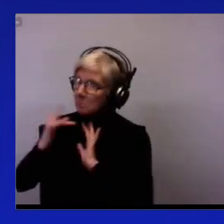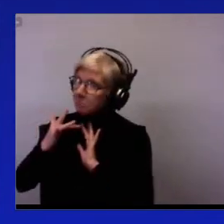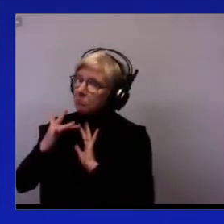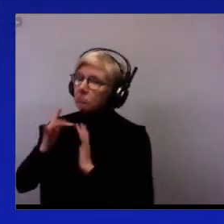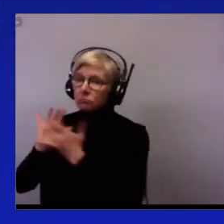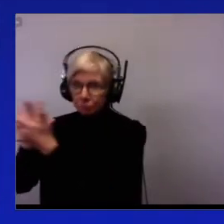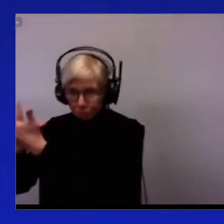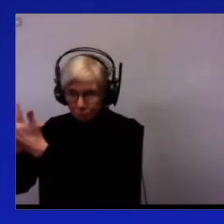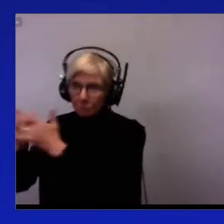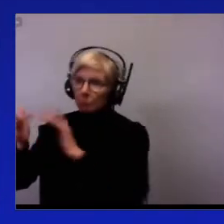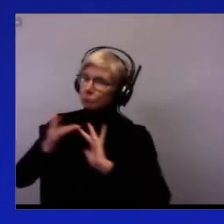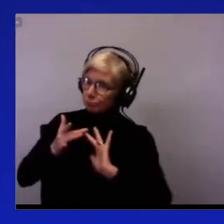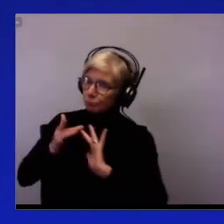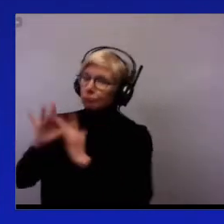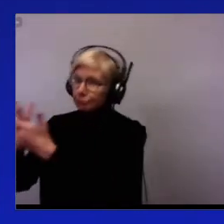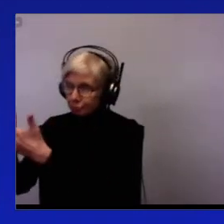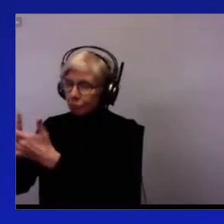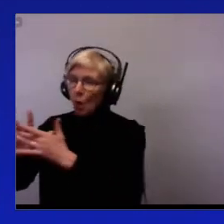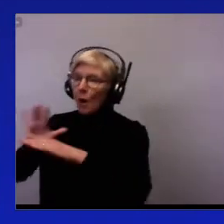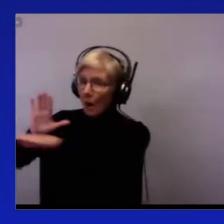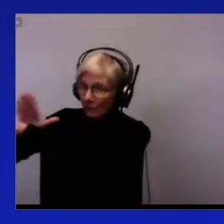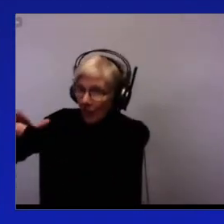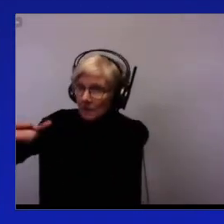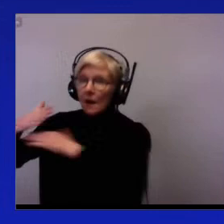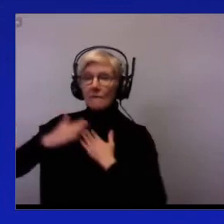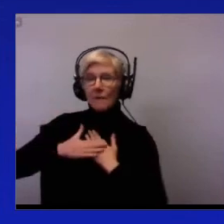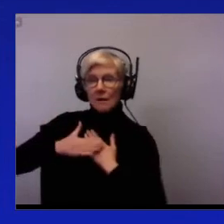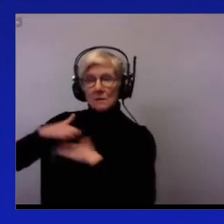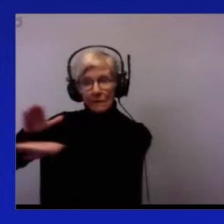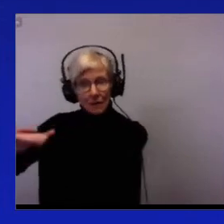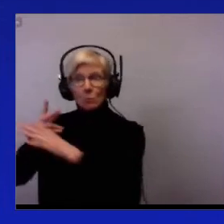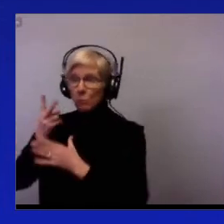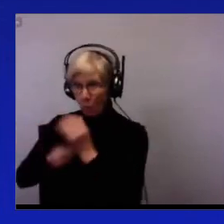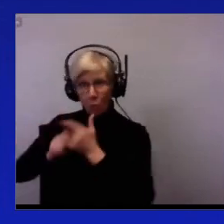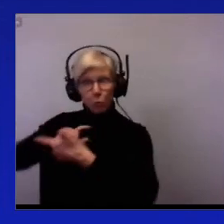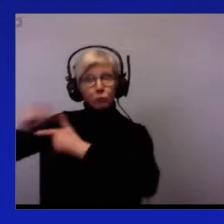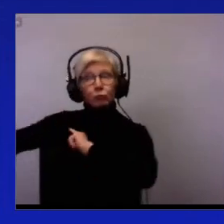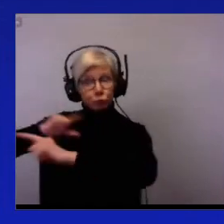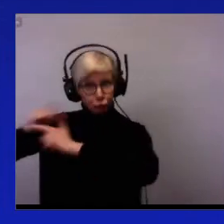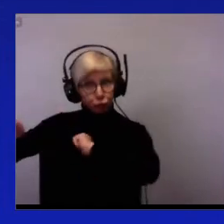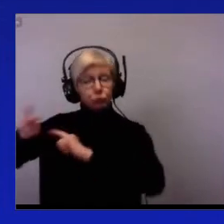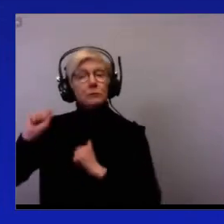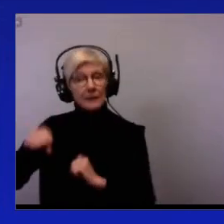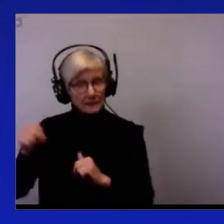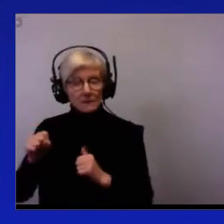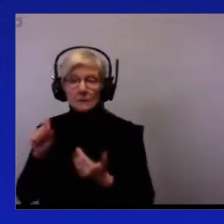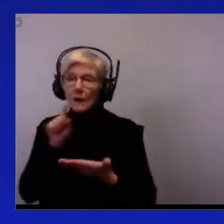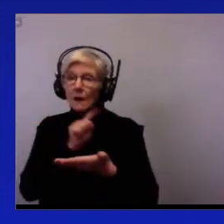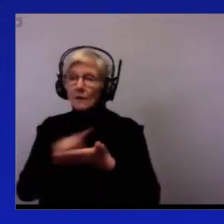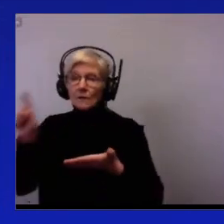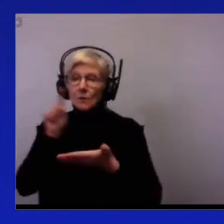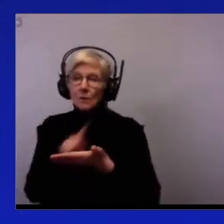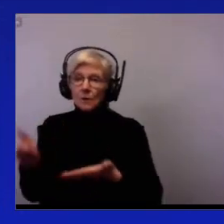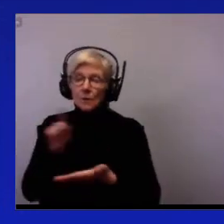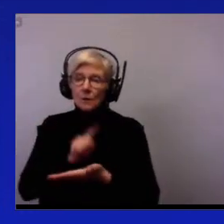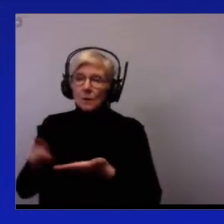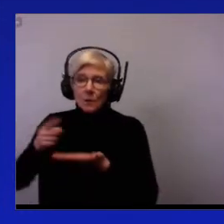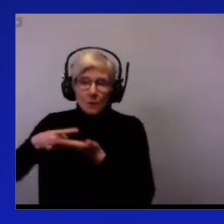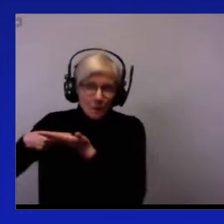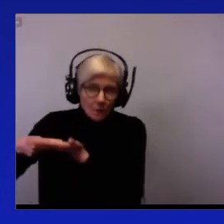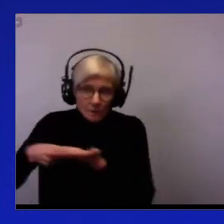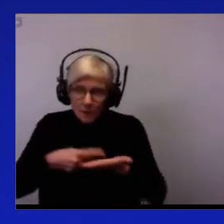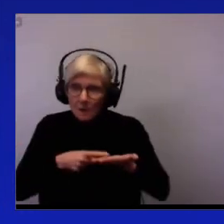and we have also, continued to reach out at this point on a weekly basis to discuss